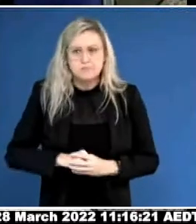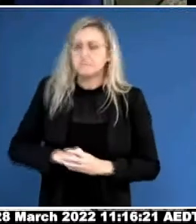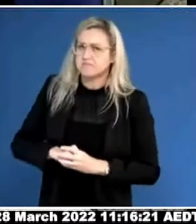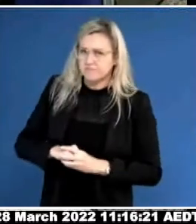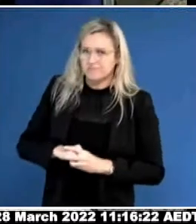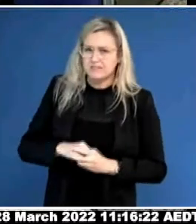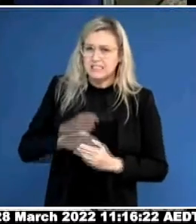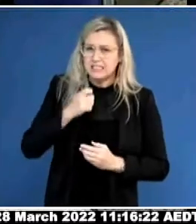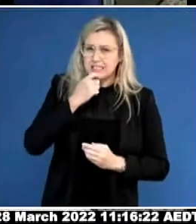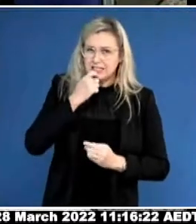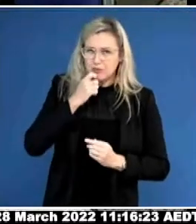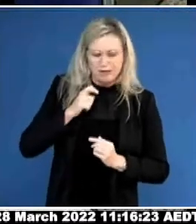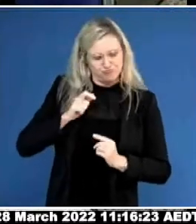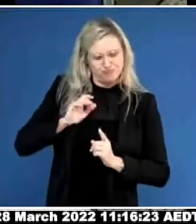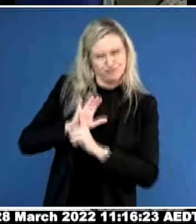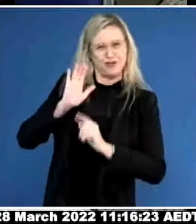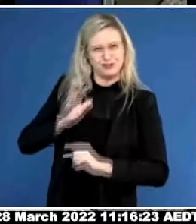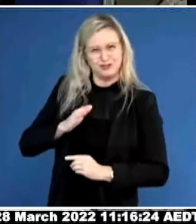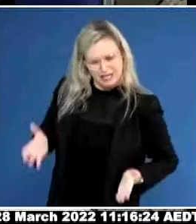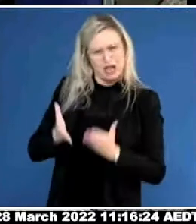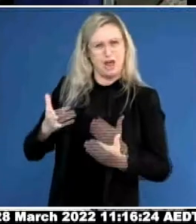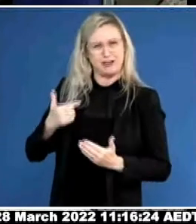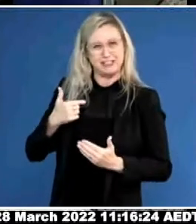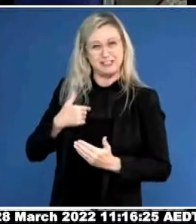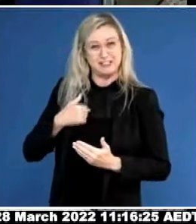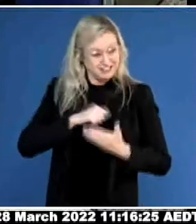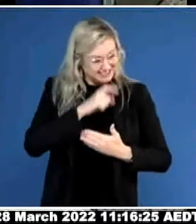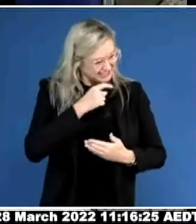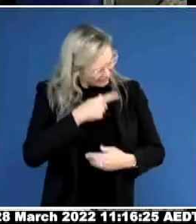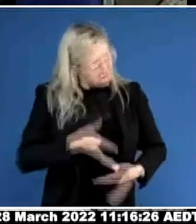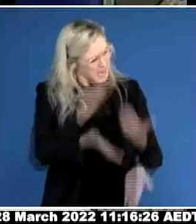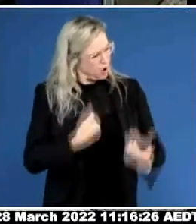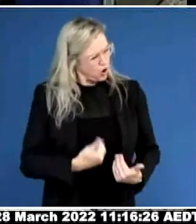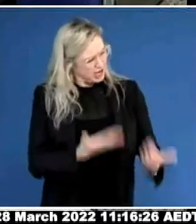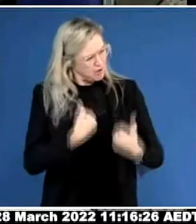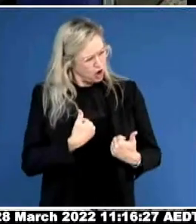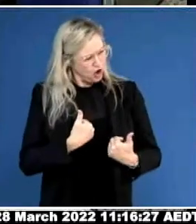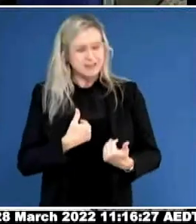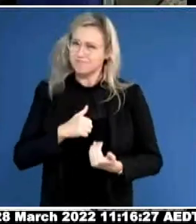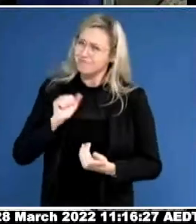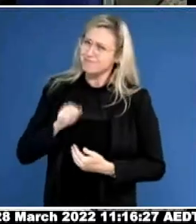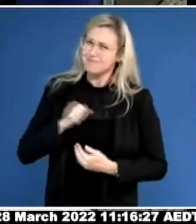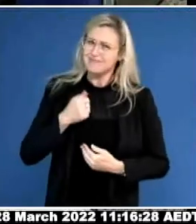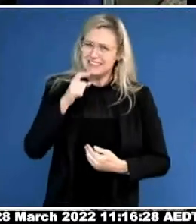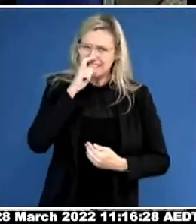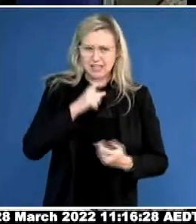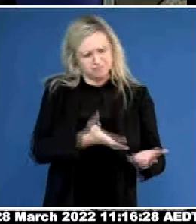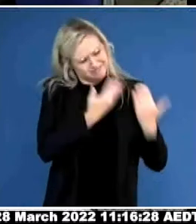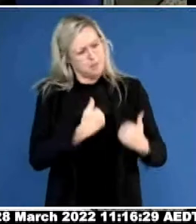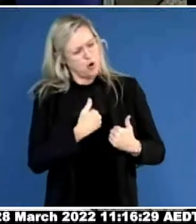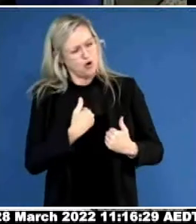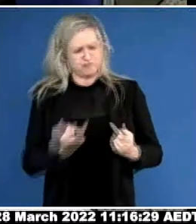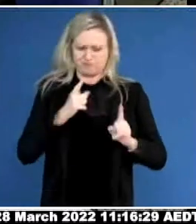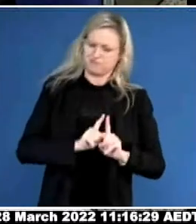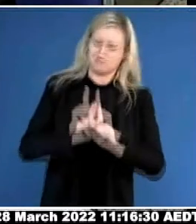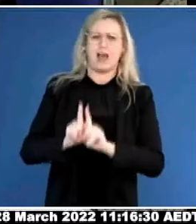she gives you a push, doesn't she? Yeah. She's like, get out there. Yeah. Get into it. Yeah. Do it. She does. Mm.